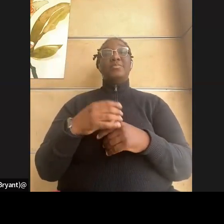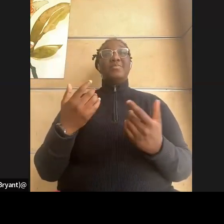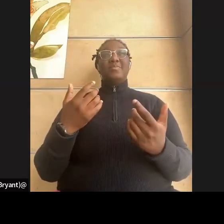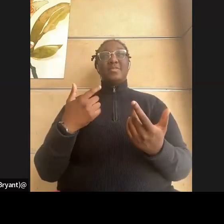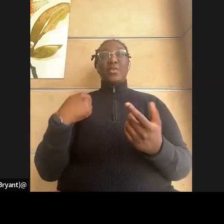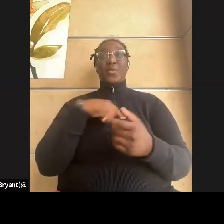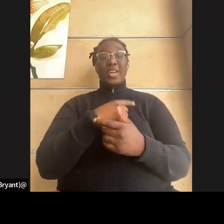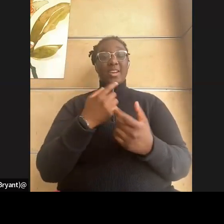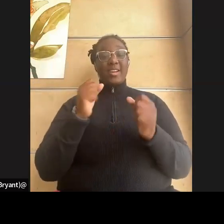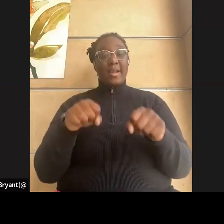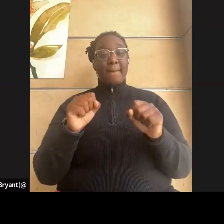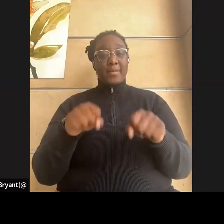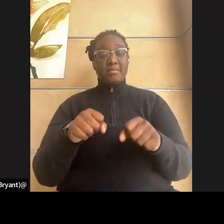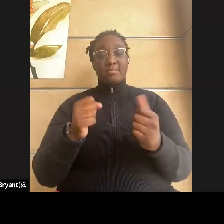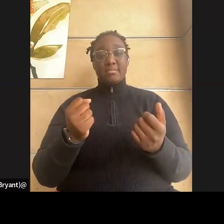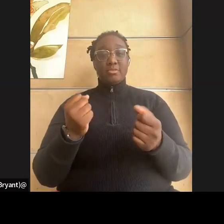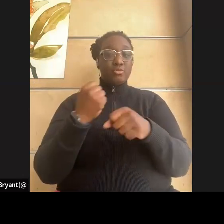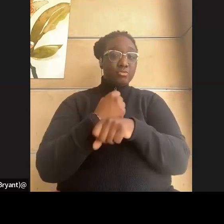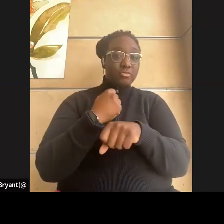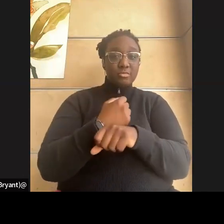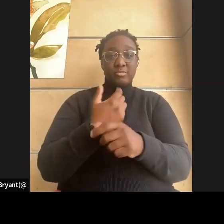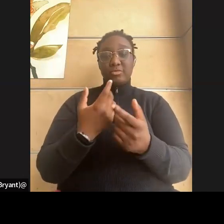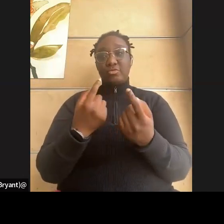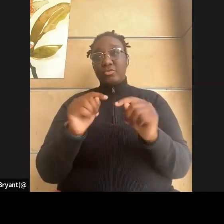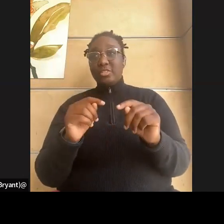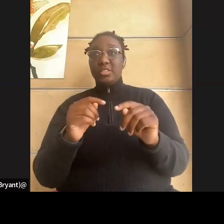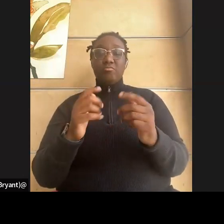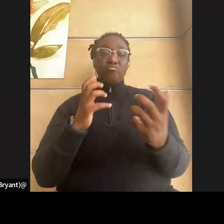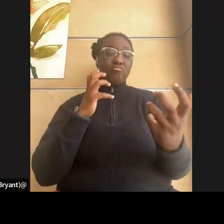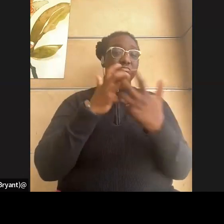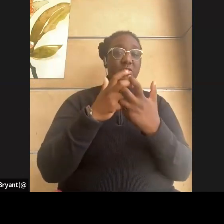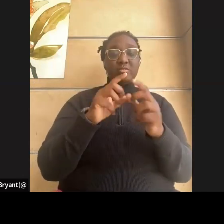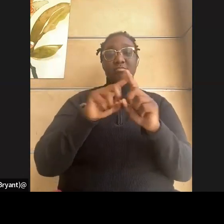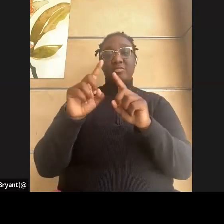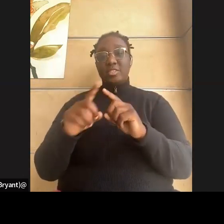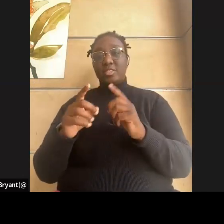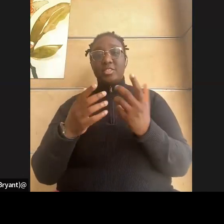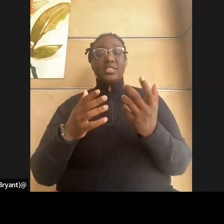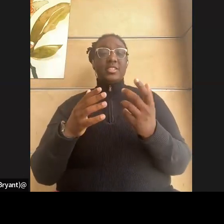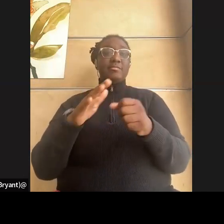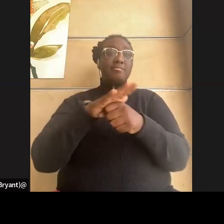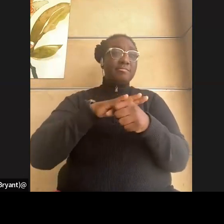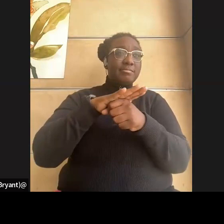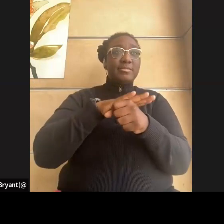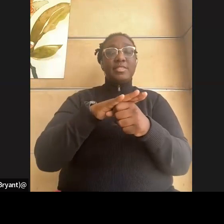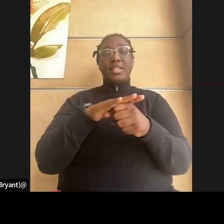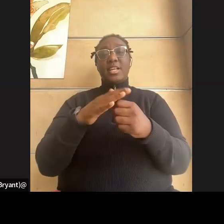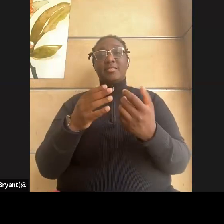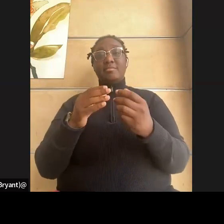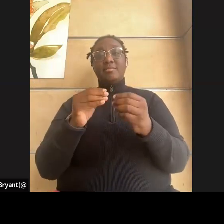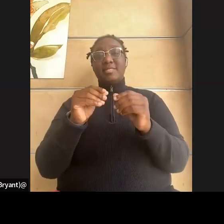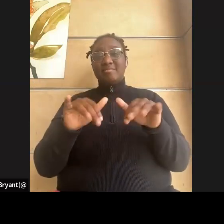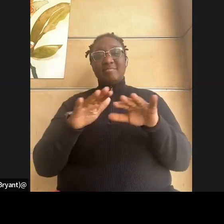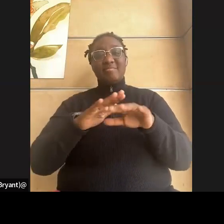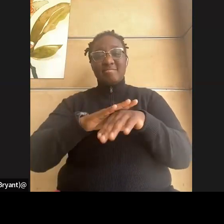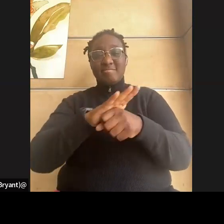stratify by modality, like audio, video, demographic as well, like your geography, languages spoken, ethnicity, and also